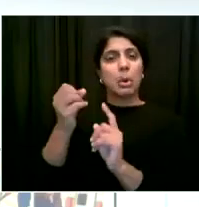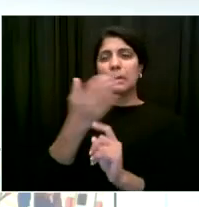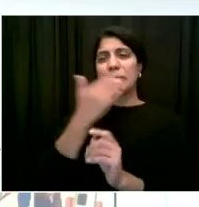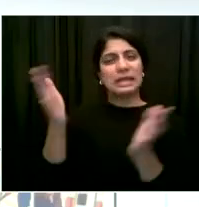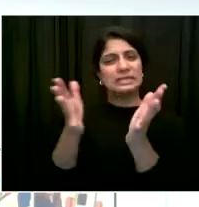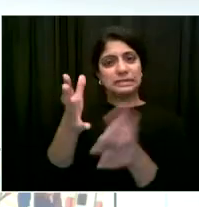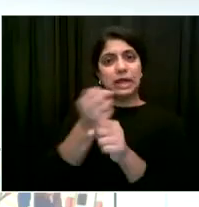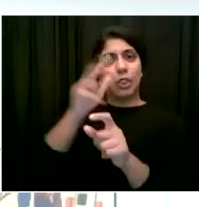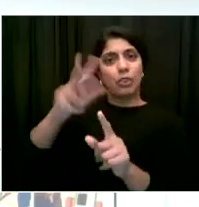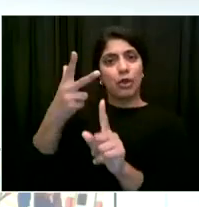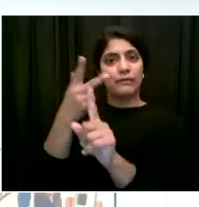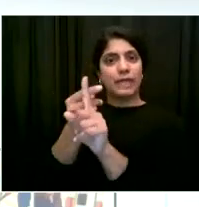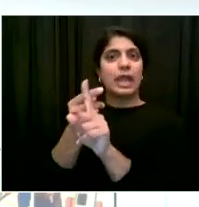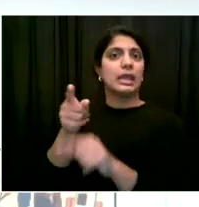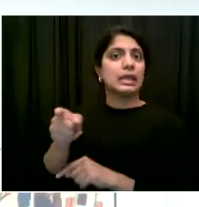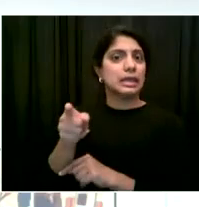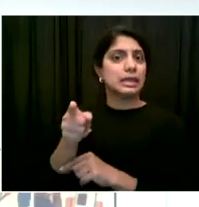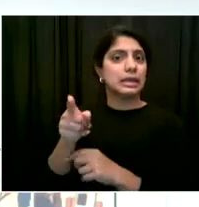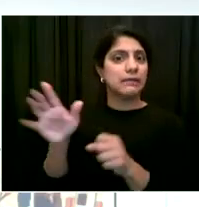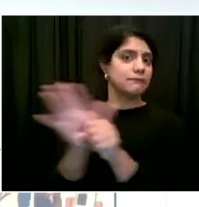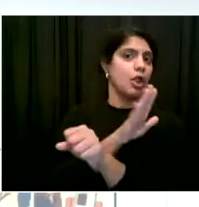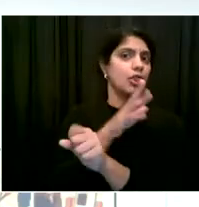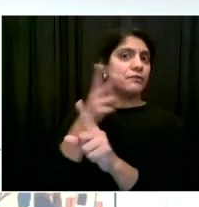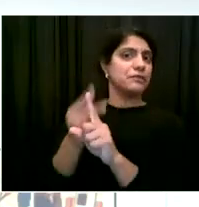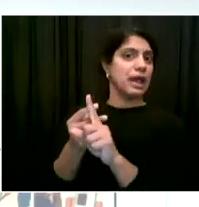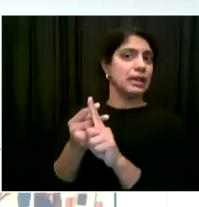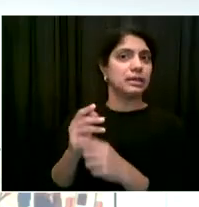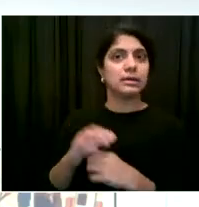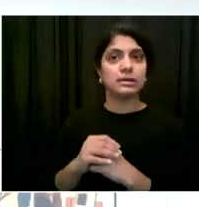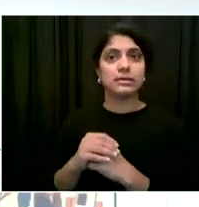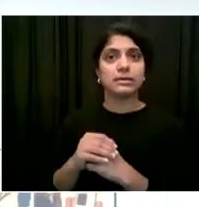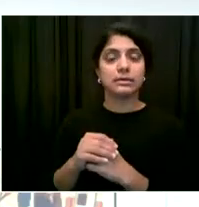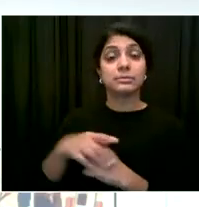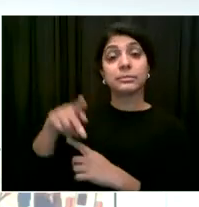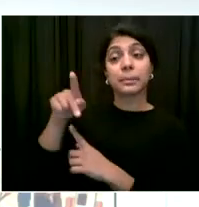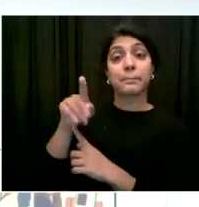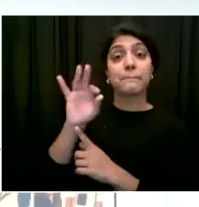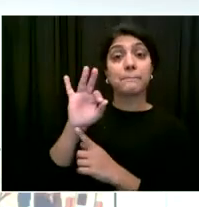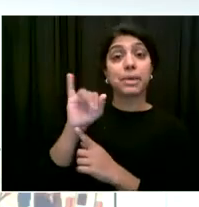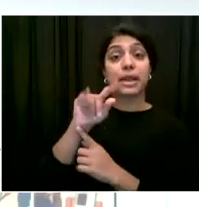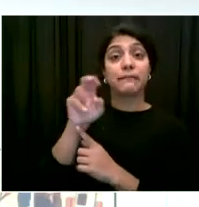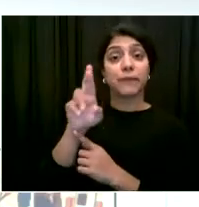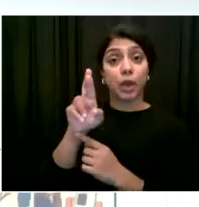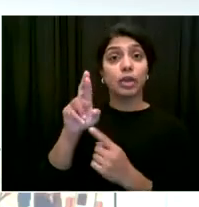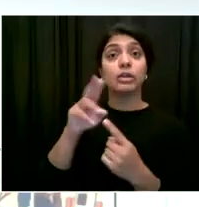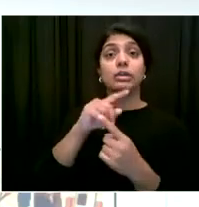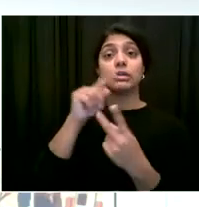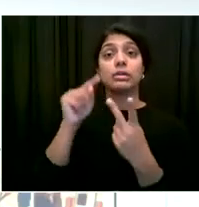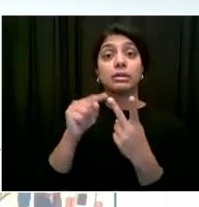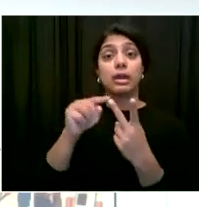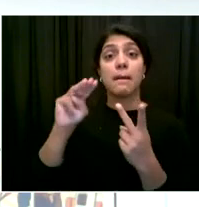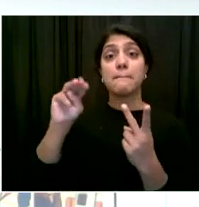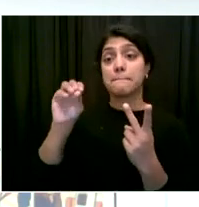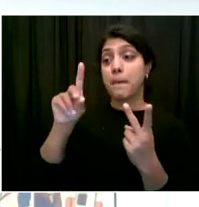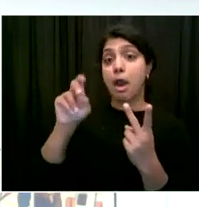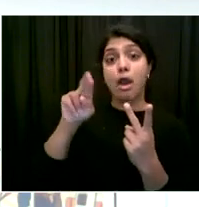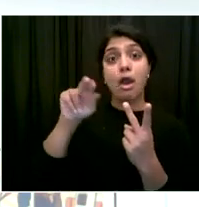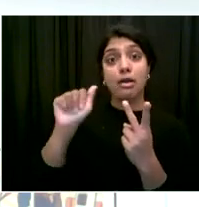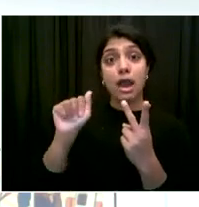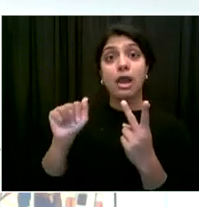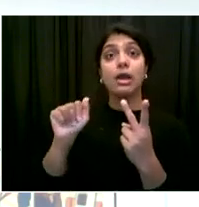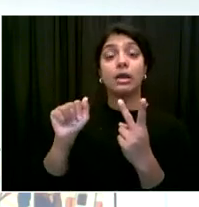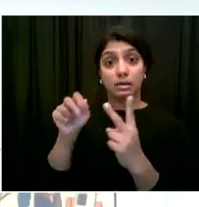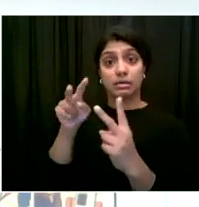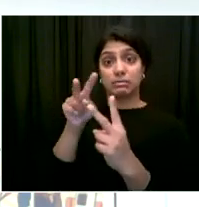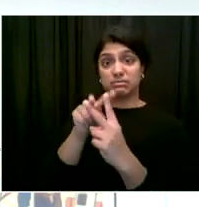Omicron. Pfizer released preliminary laboratory data showing a 25-fold increase in protective antibodies